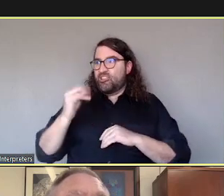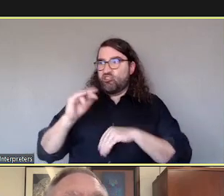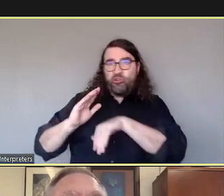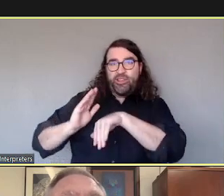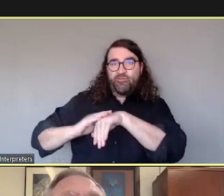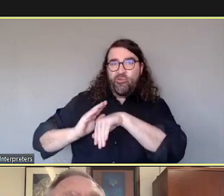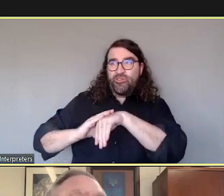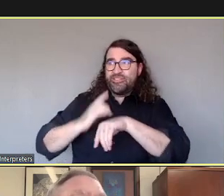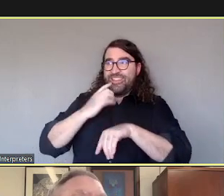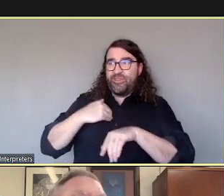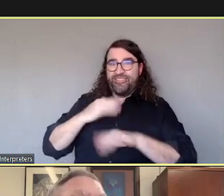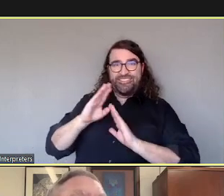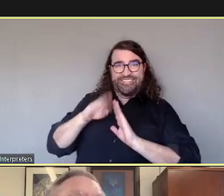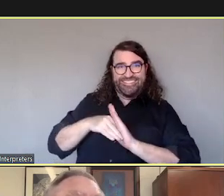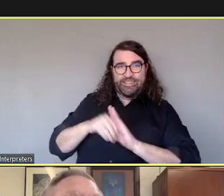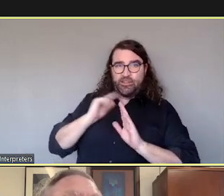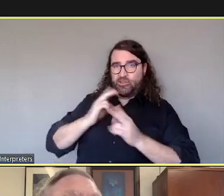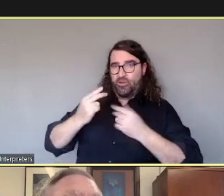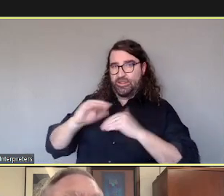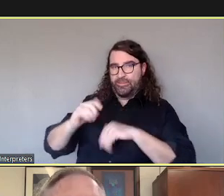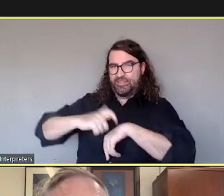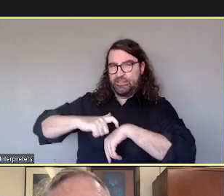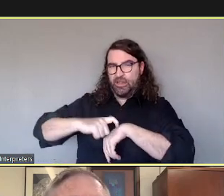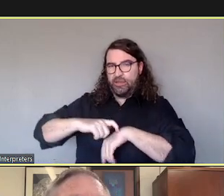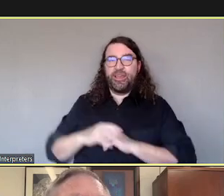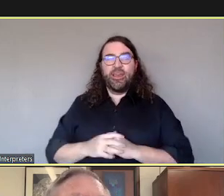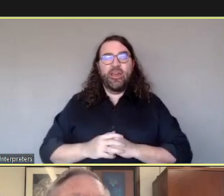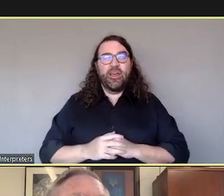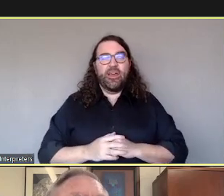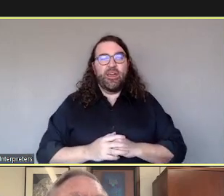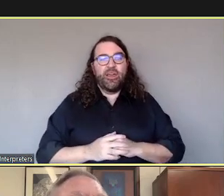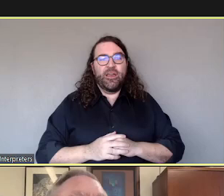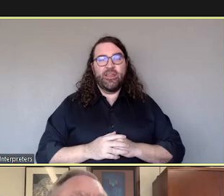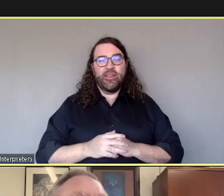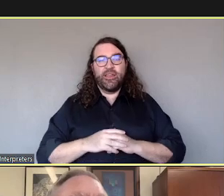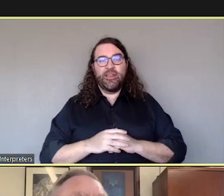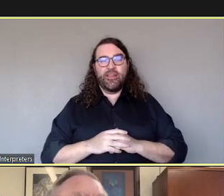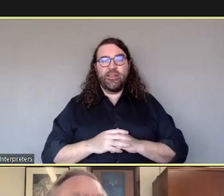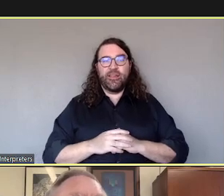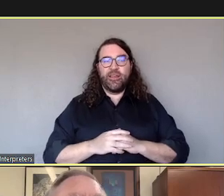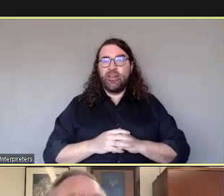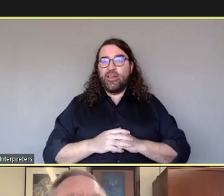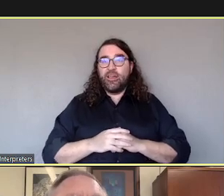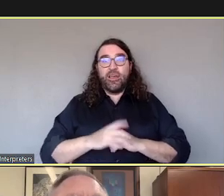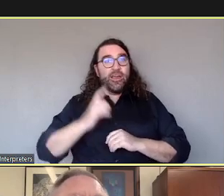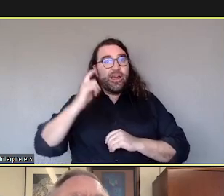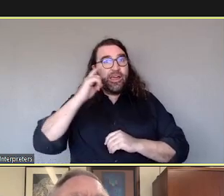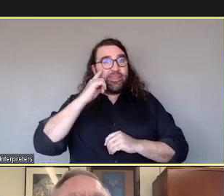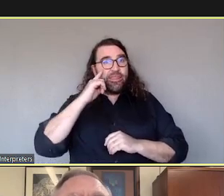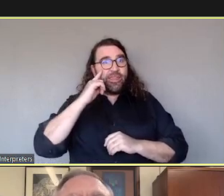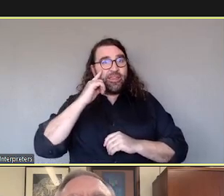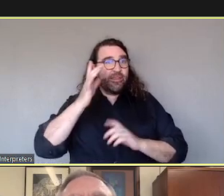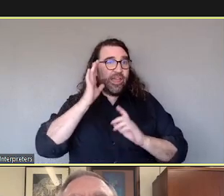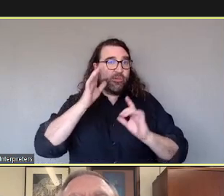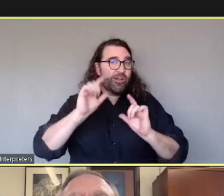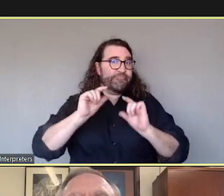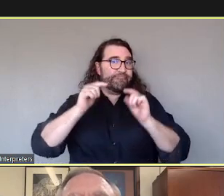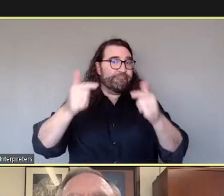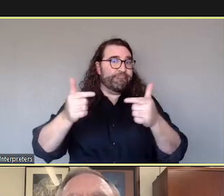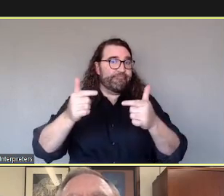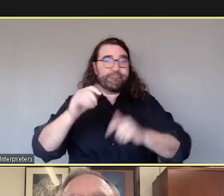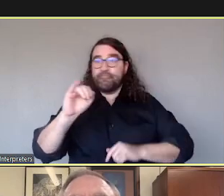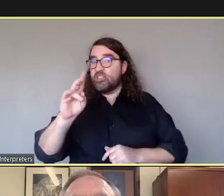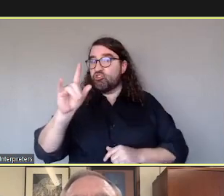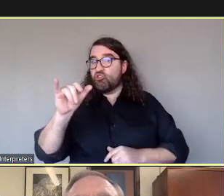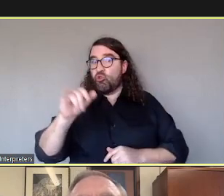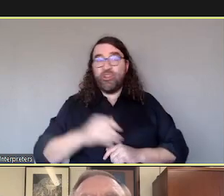started at 1:10. So I'm still under time, Jody, but I think I'm just going to turn it back to you now and the next slide,